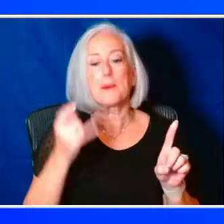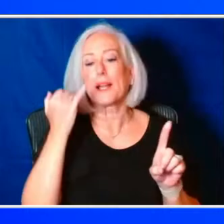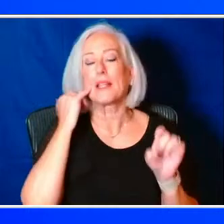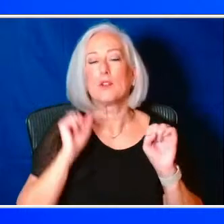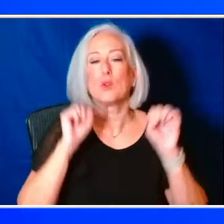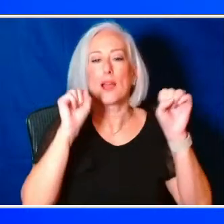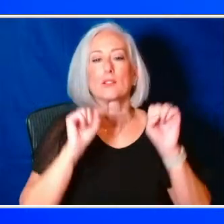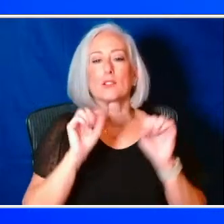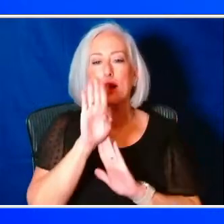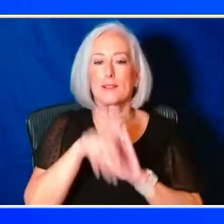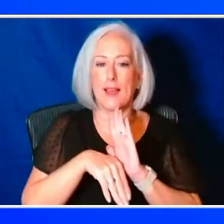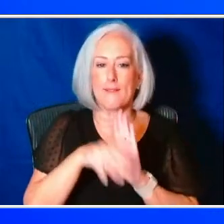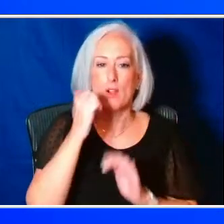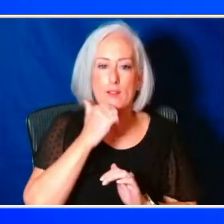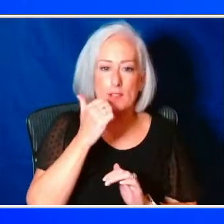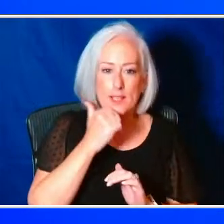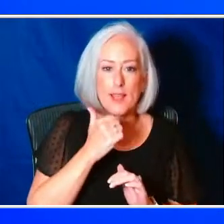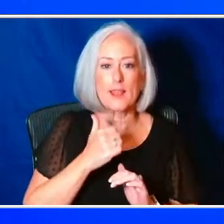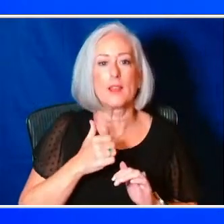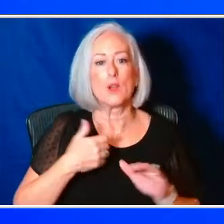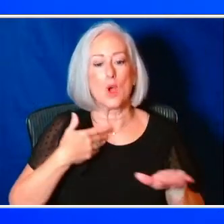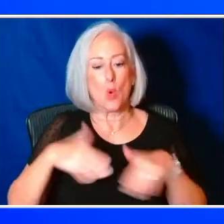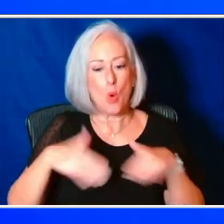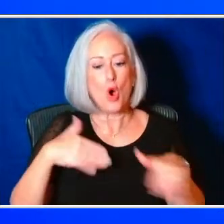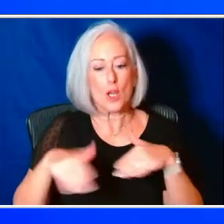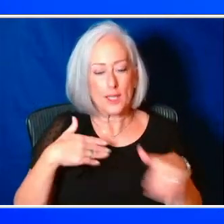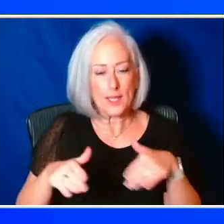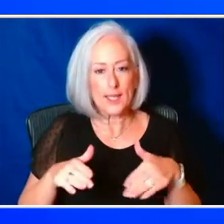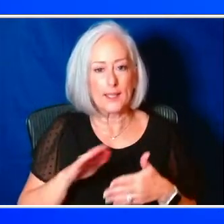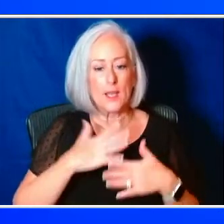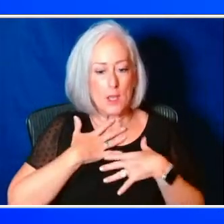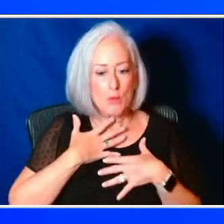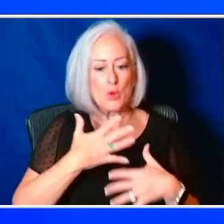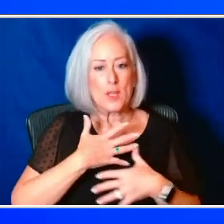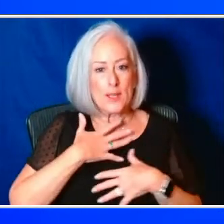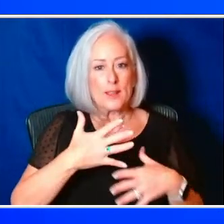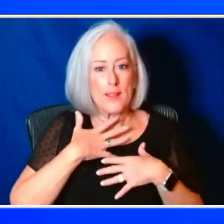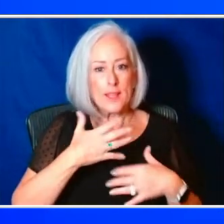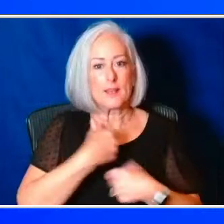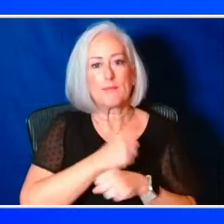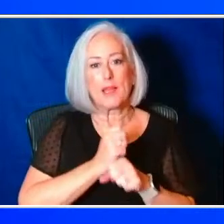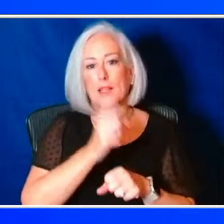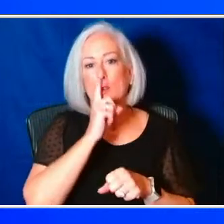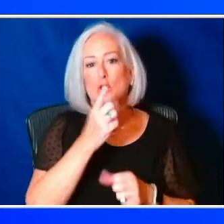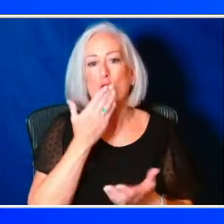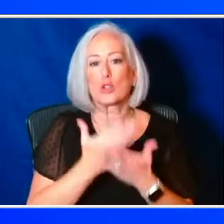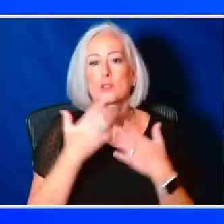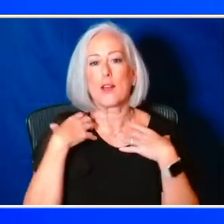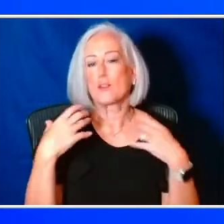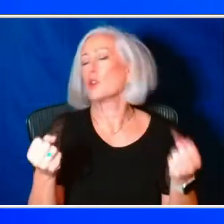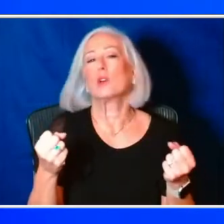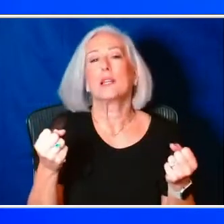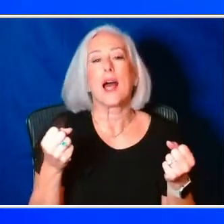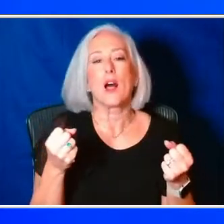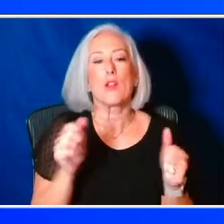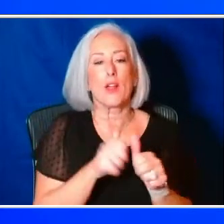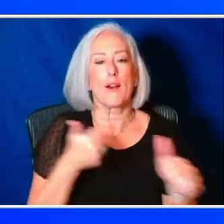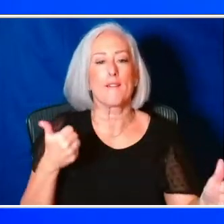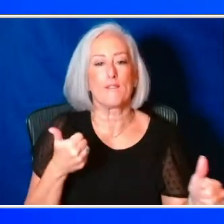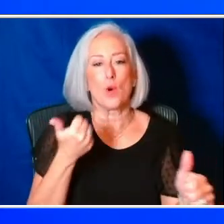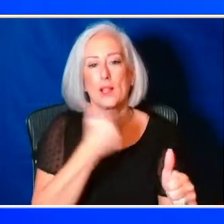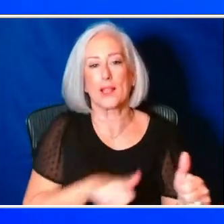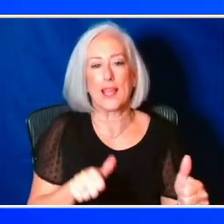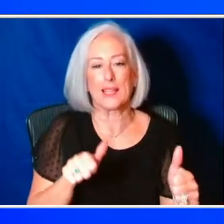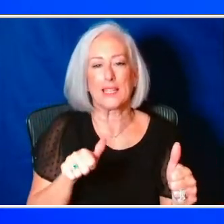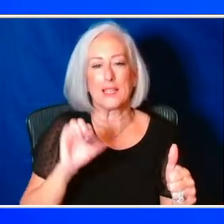brisk walks, and taking nice deep breaths and making sure that you're always in good health, avoiding any smog,